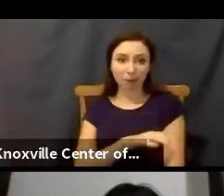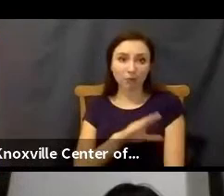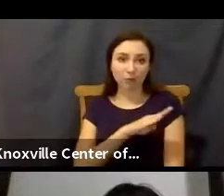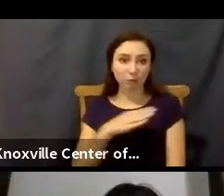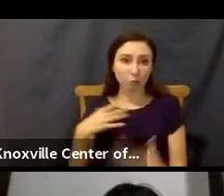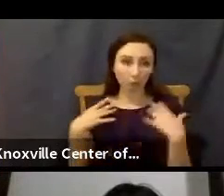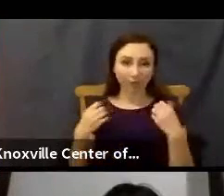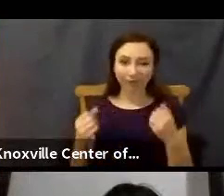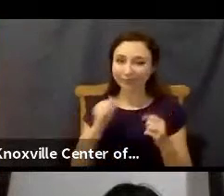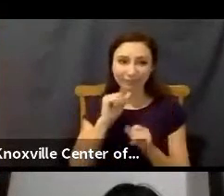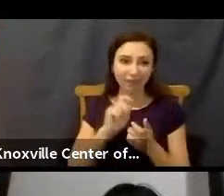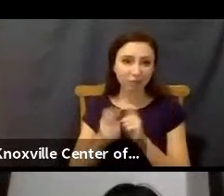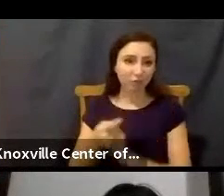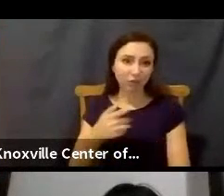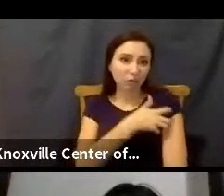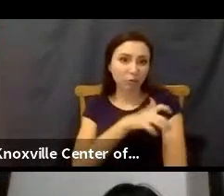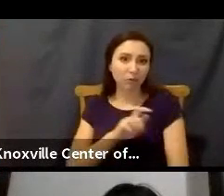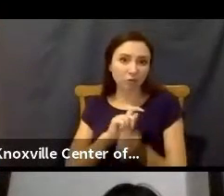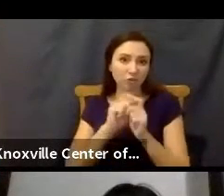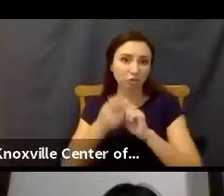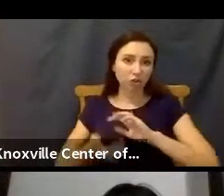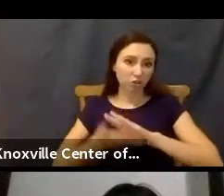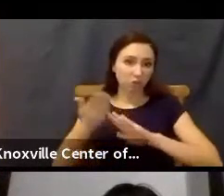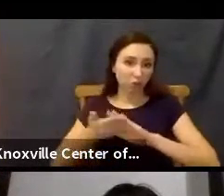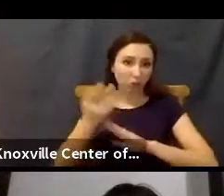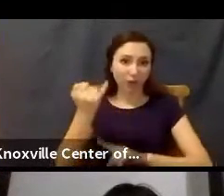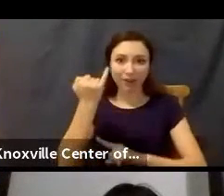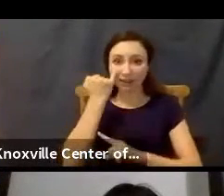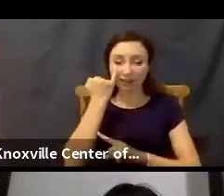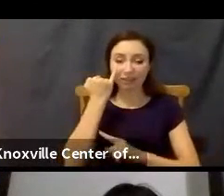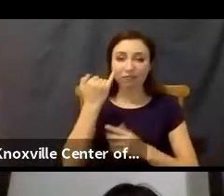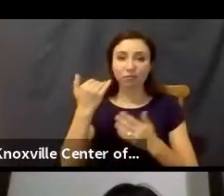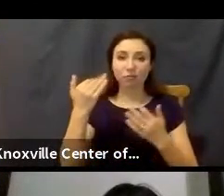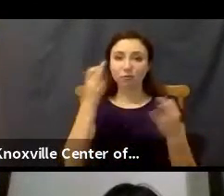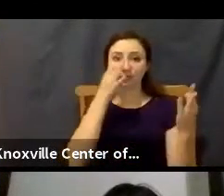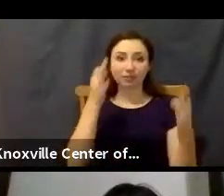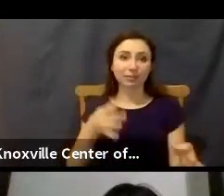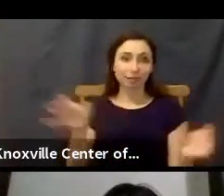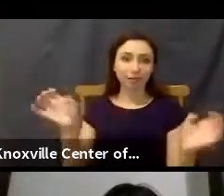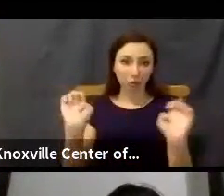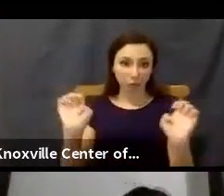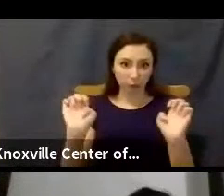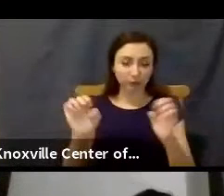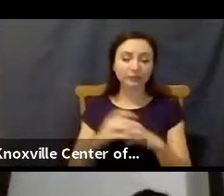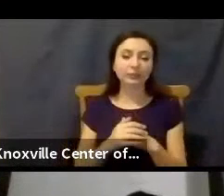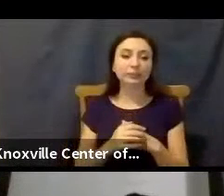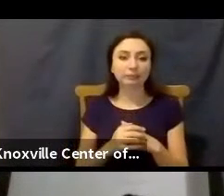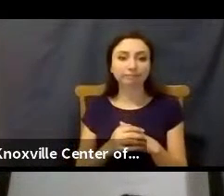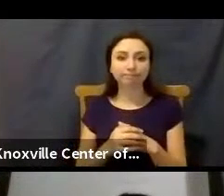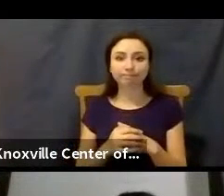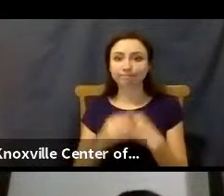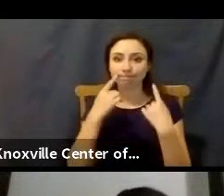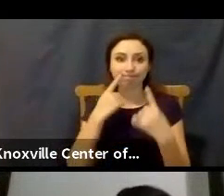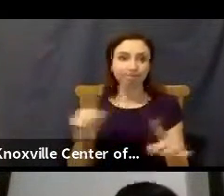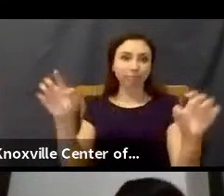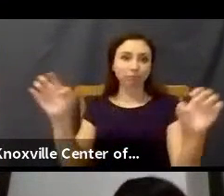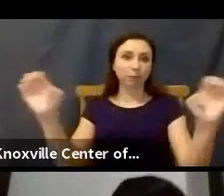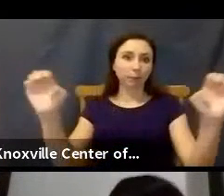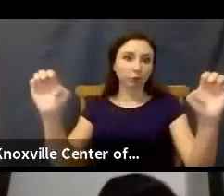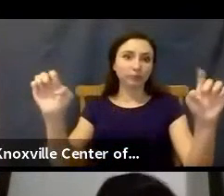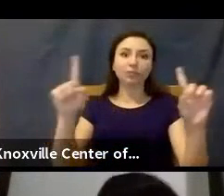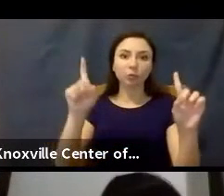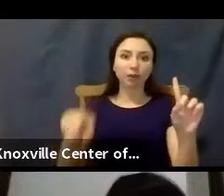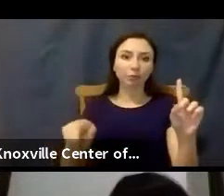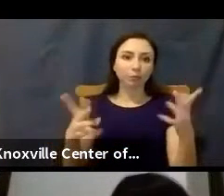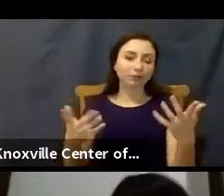just changing operations in the event there's a declared emergency. So I don't know if I can't